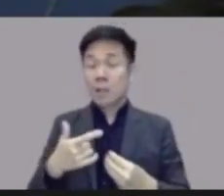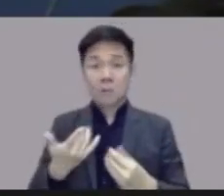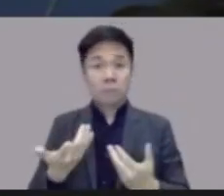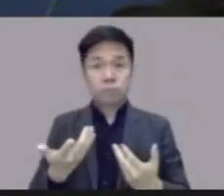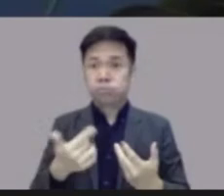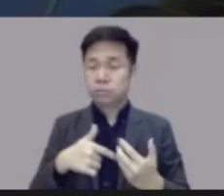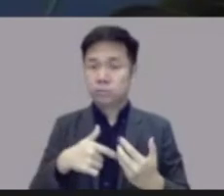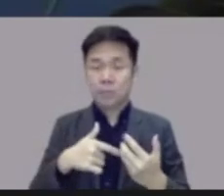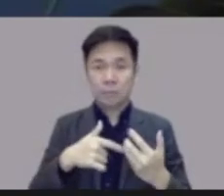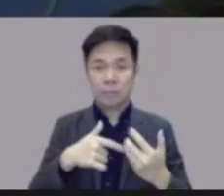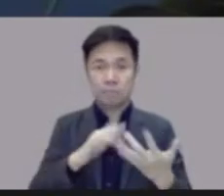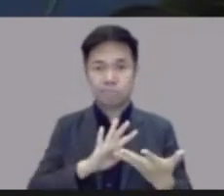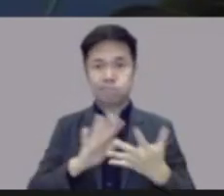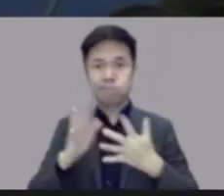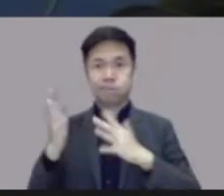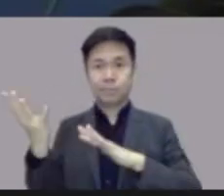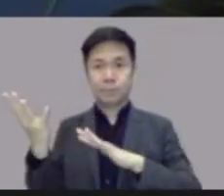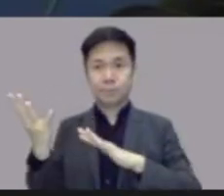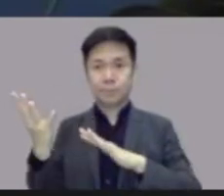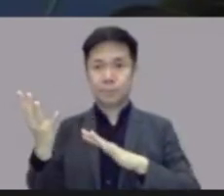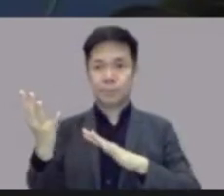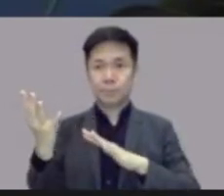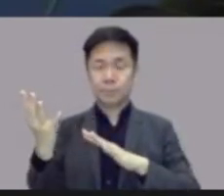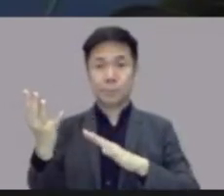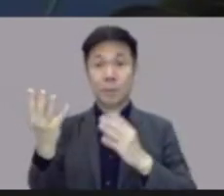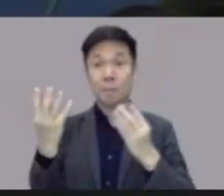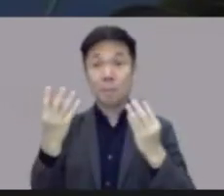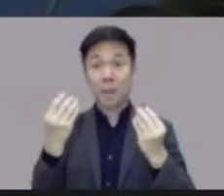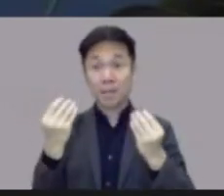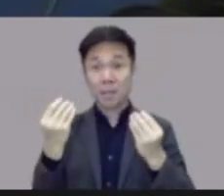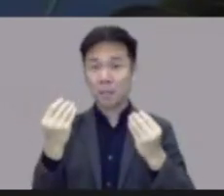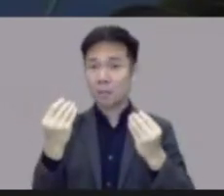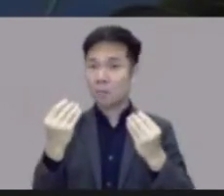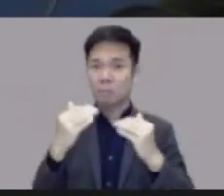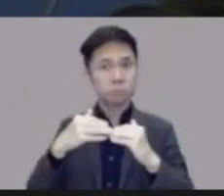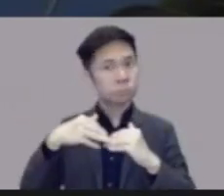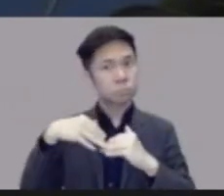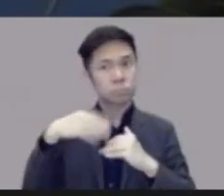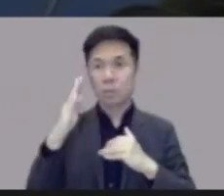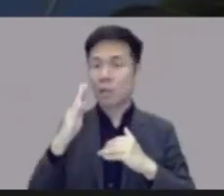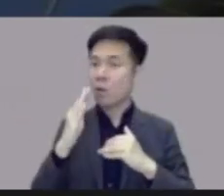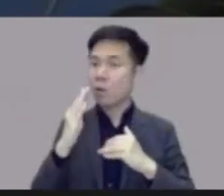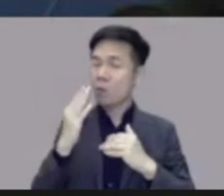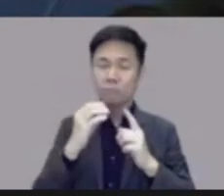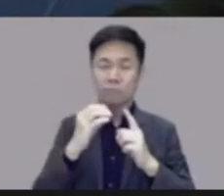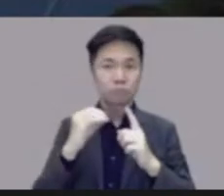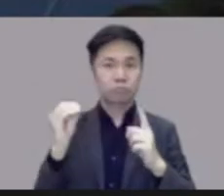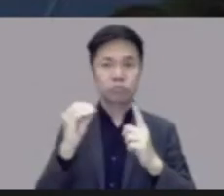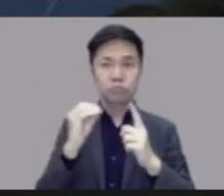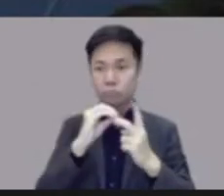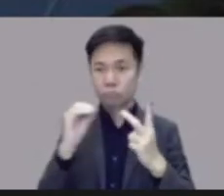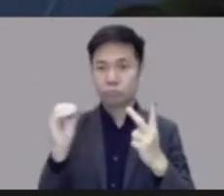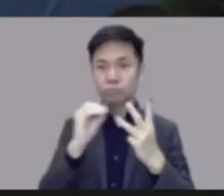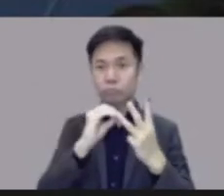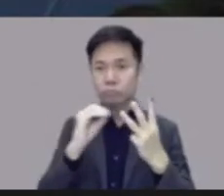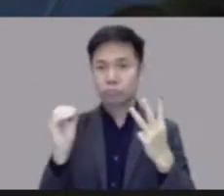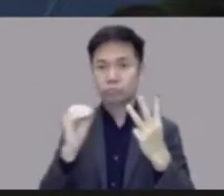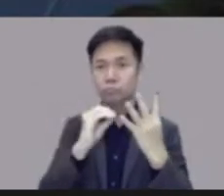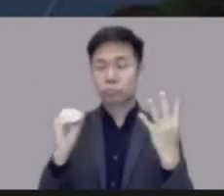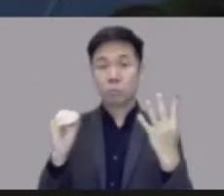of uh dollars I mean US Dollars damage to our national economy so